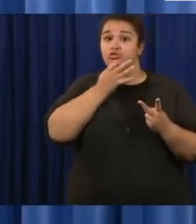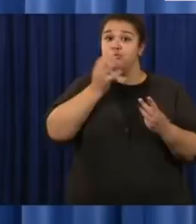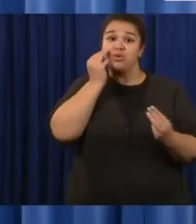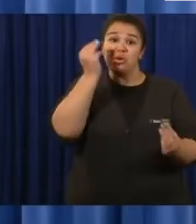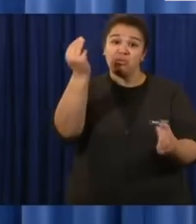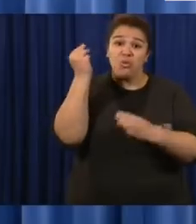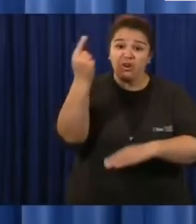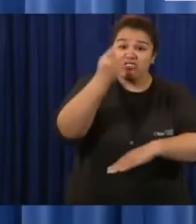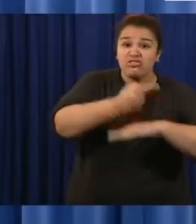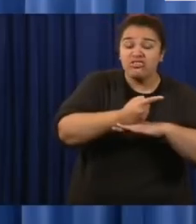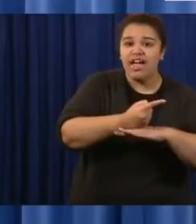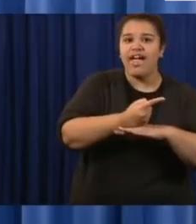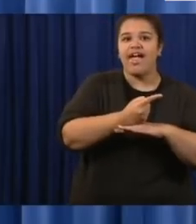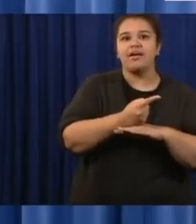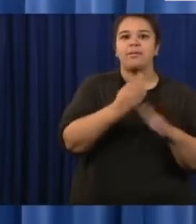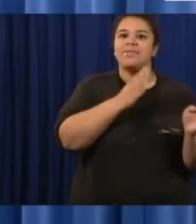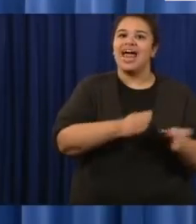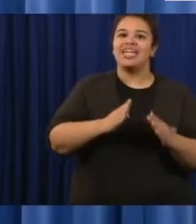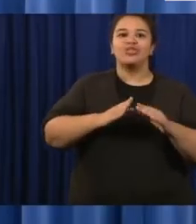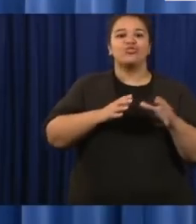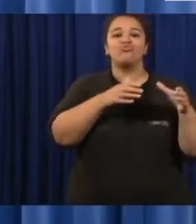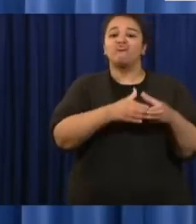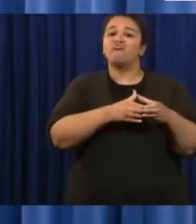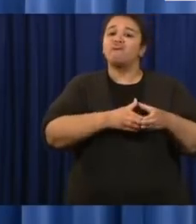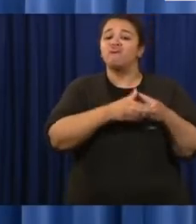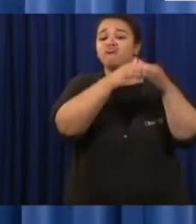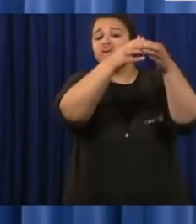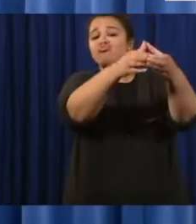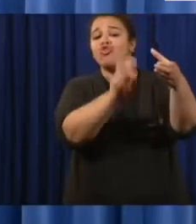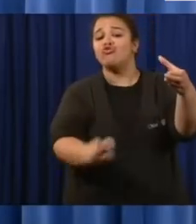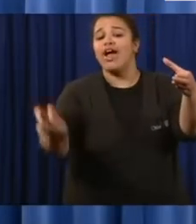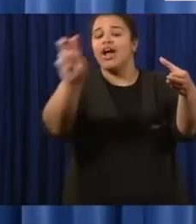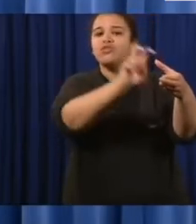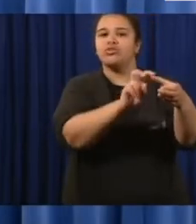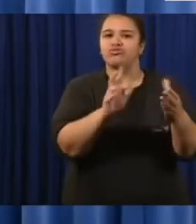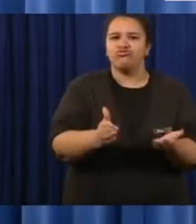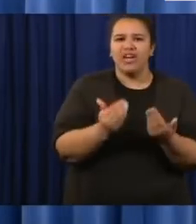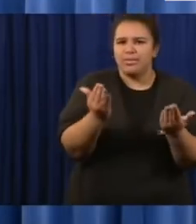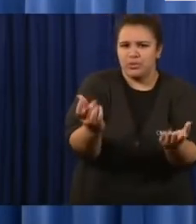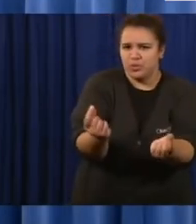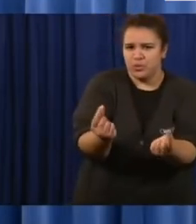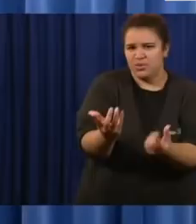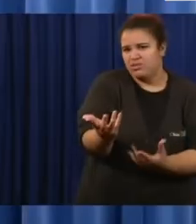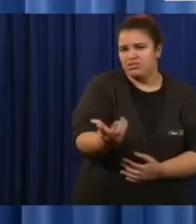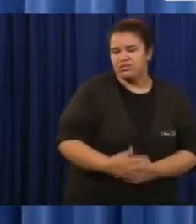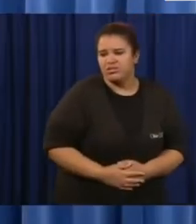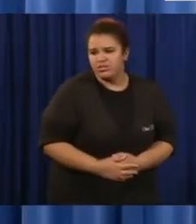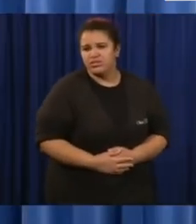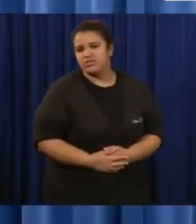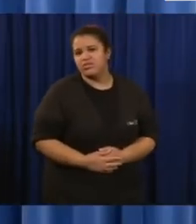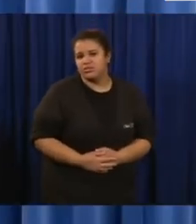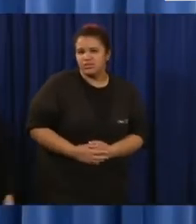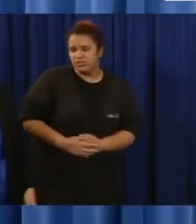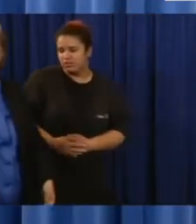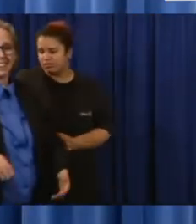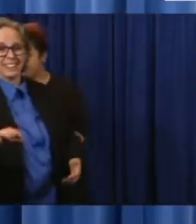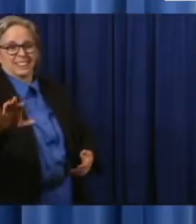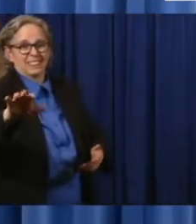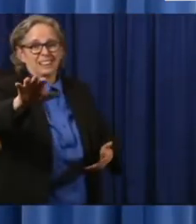Okay, I think that it simply means use your common sense, and a lot of different variables.